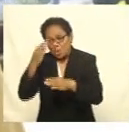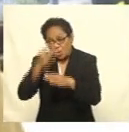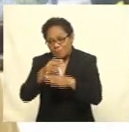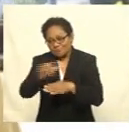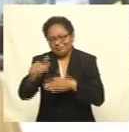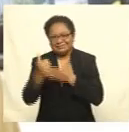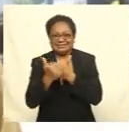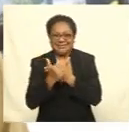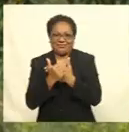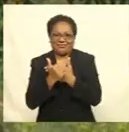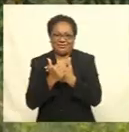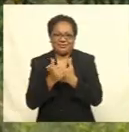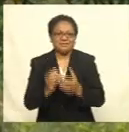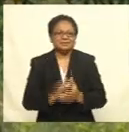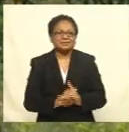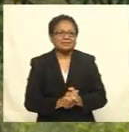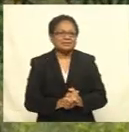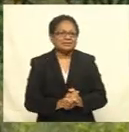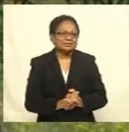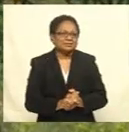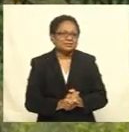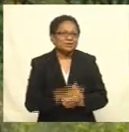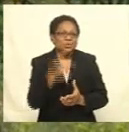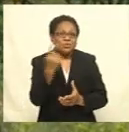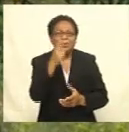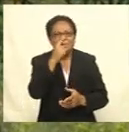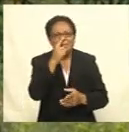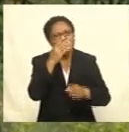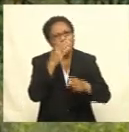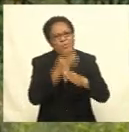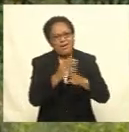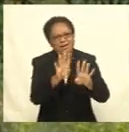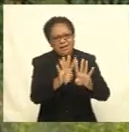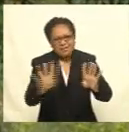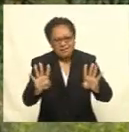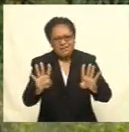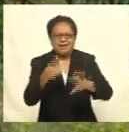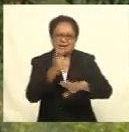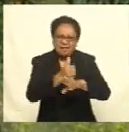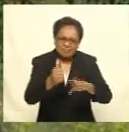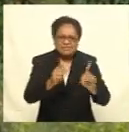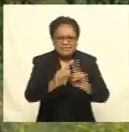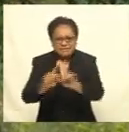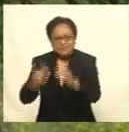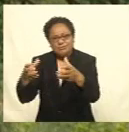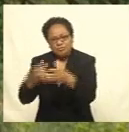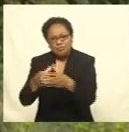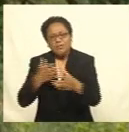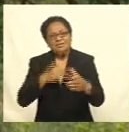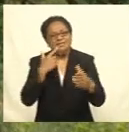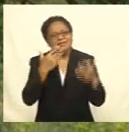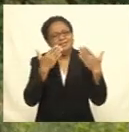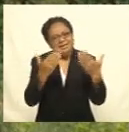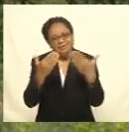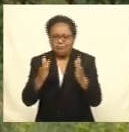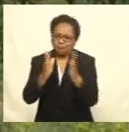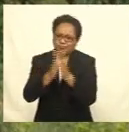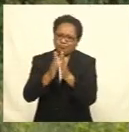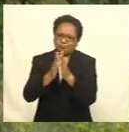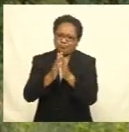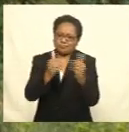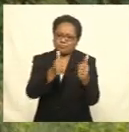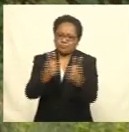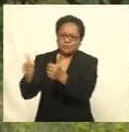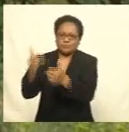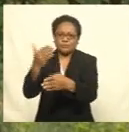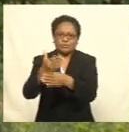time. To all the frontline workers of Fiji, I would like to thank you so much for doing a marvelous job.